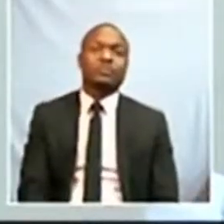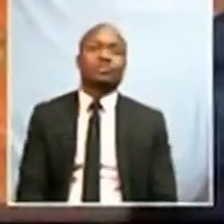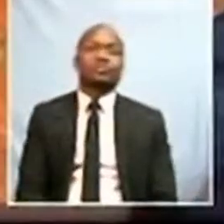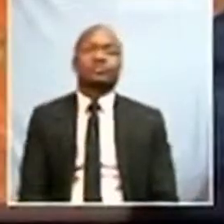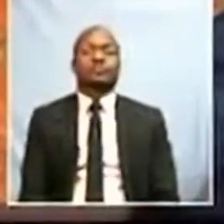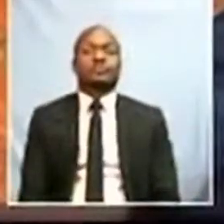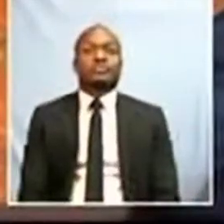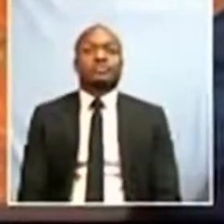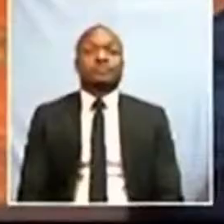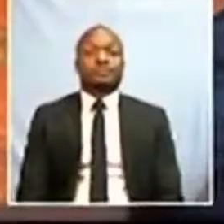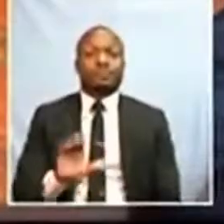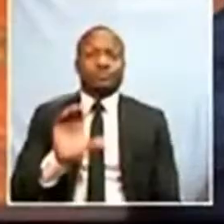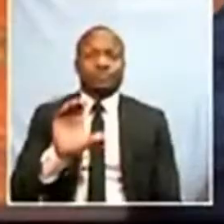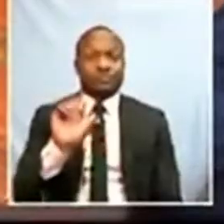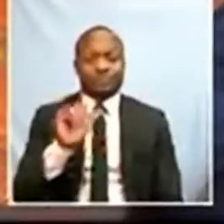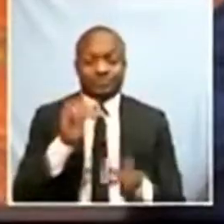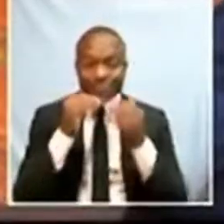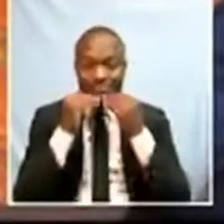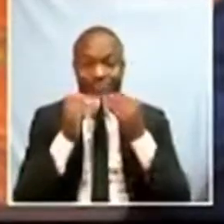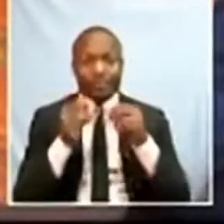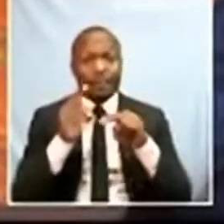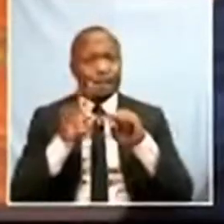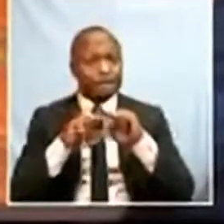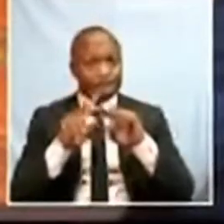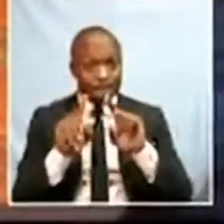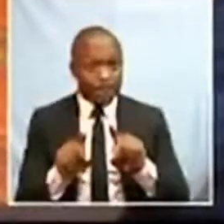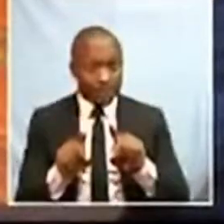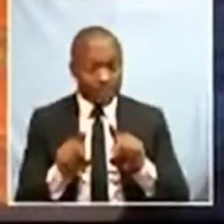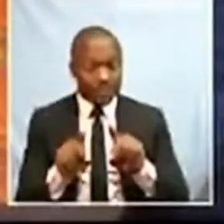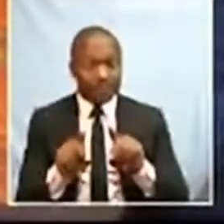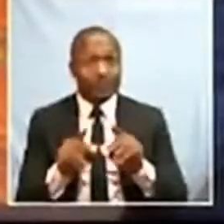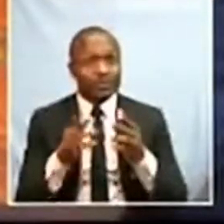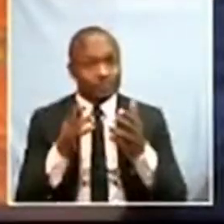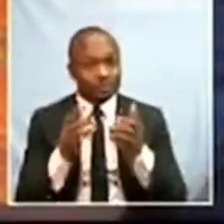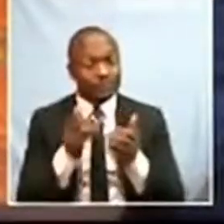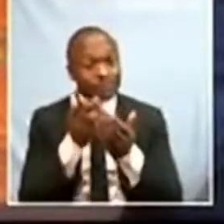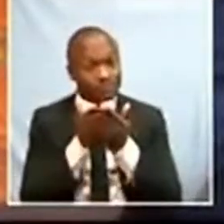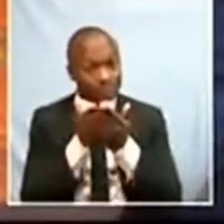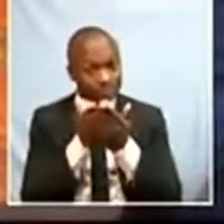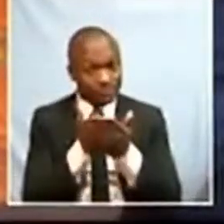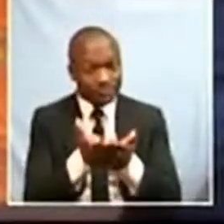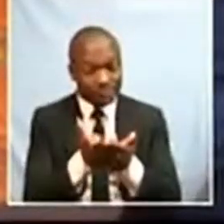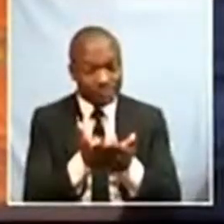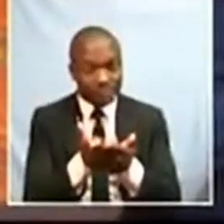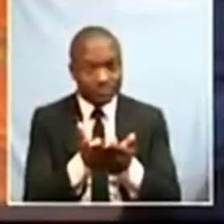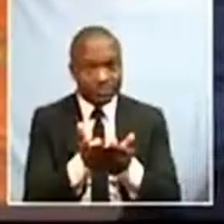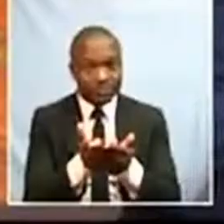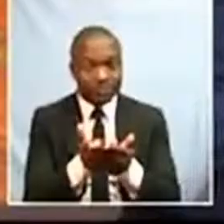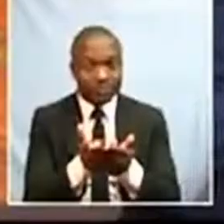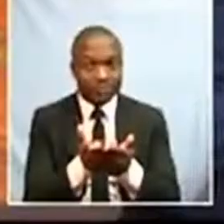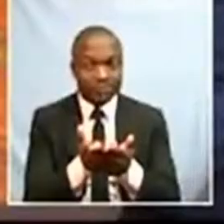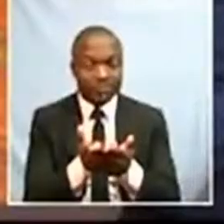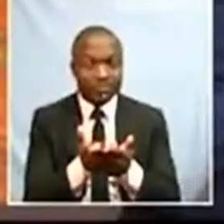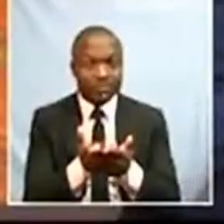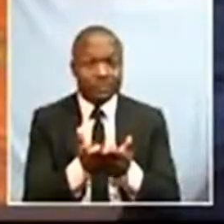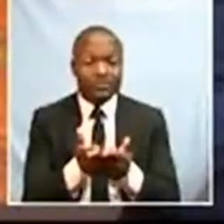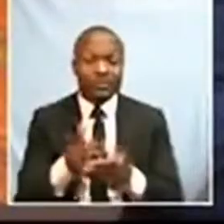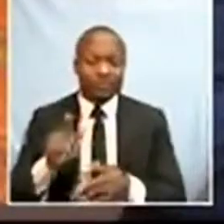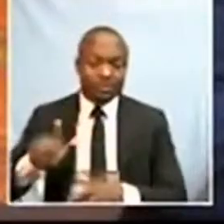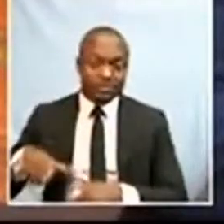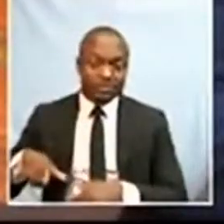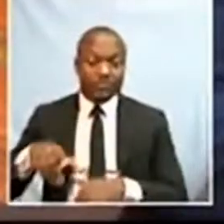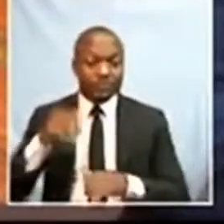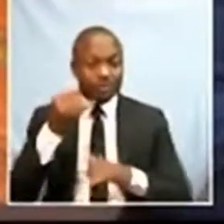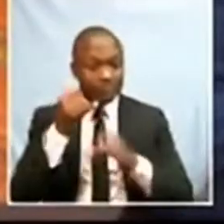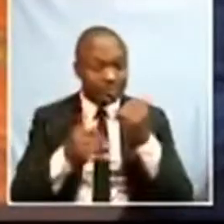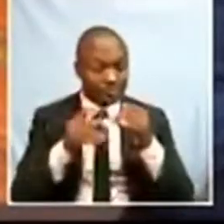Yes, CS. Thank you, Chair. Chair, I would like to submit that the delayed